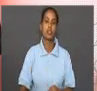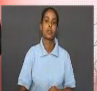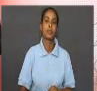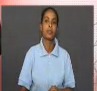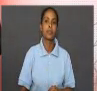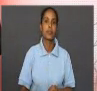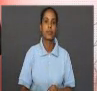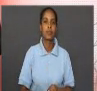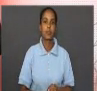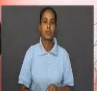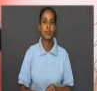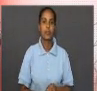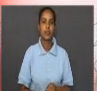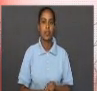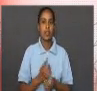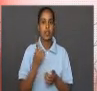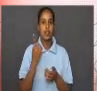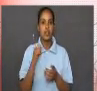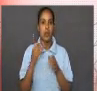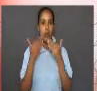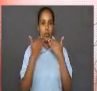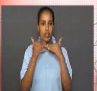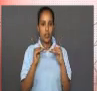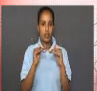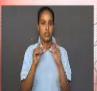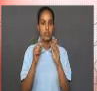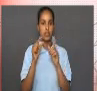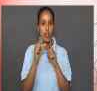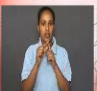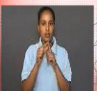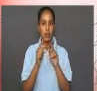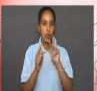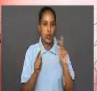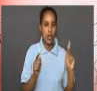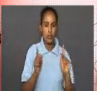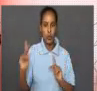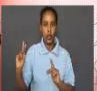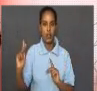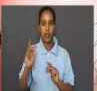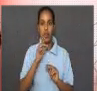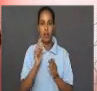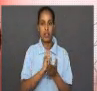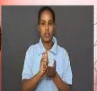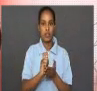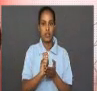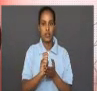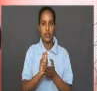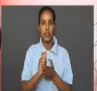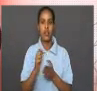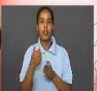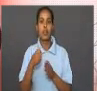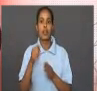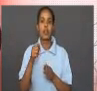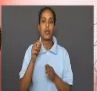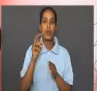reactions. The concentration terms of products are written in the